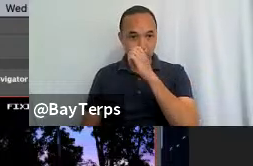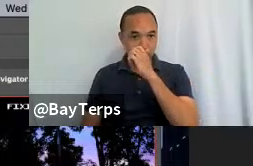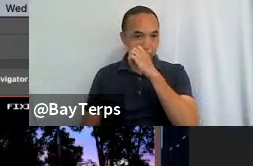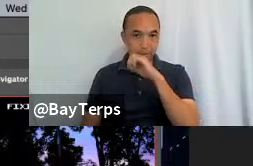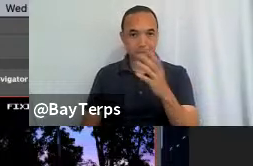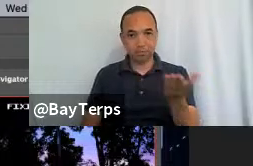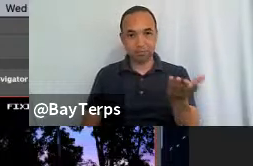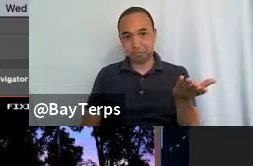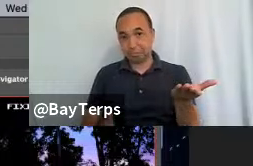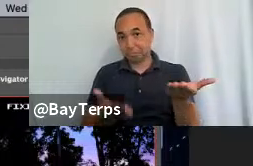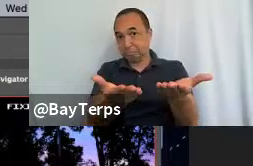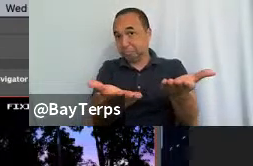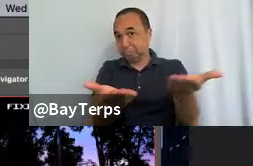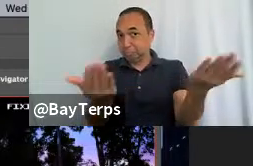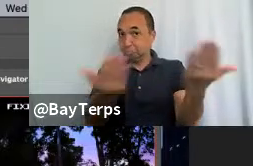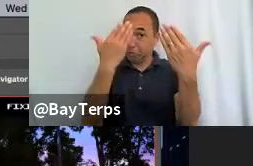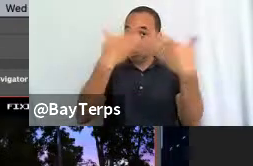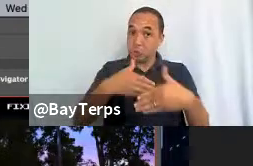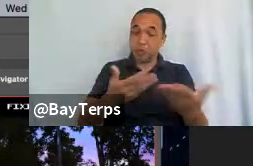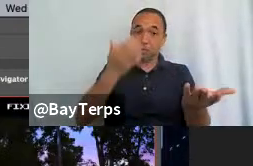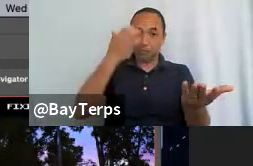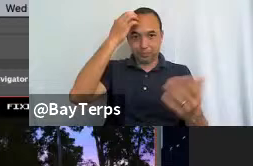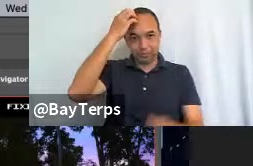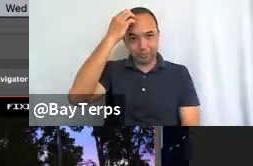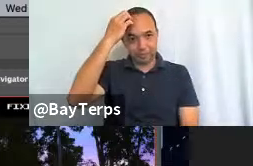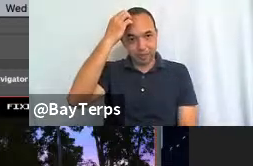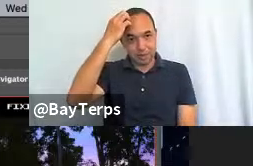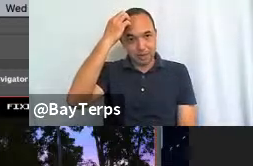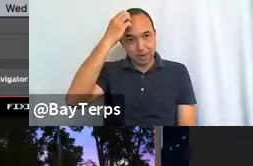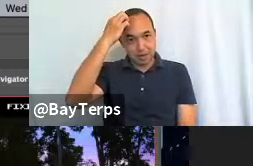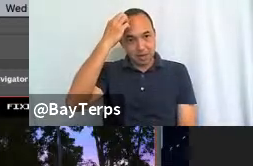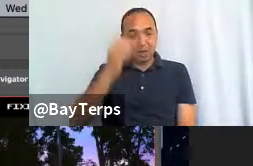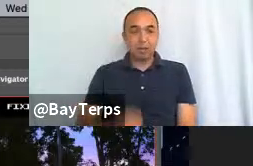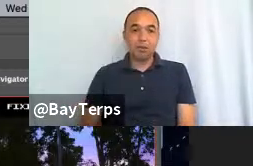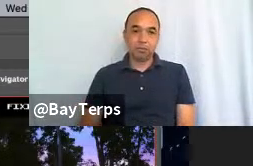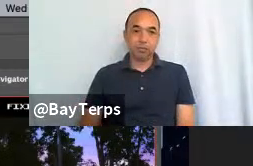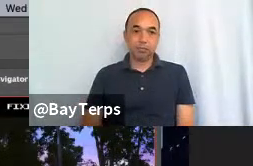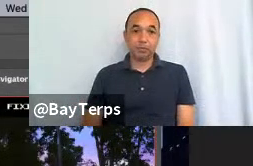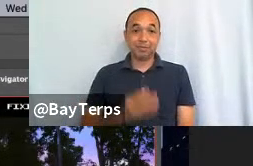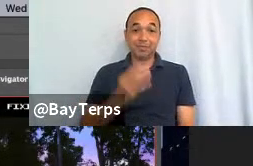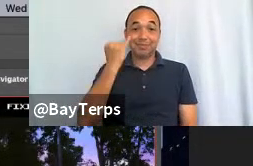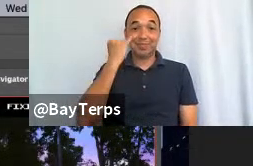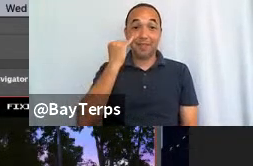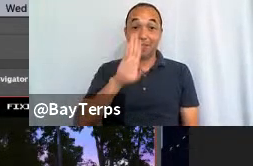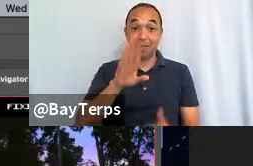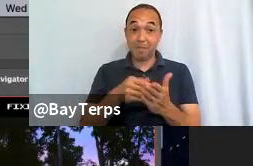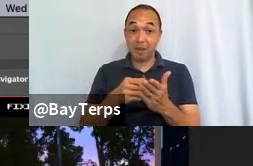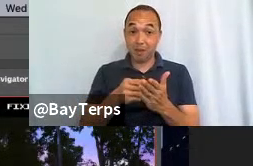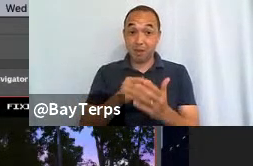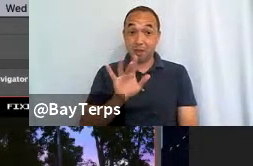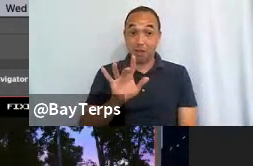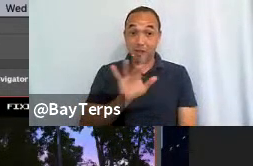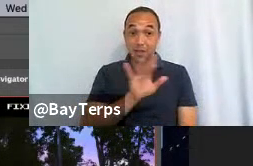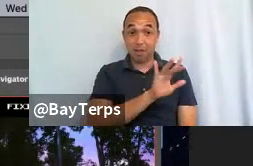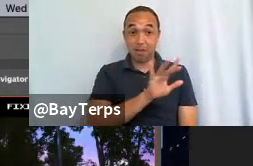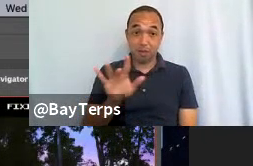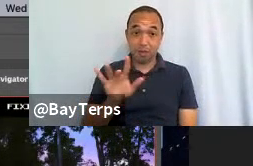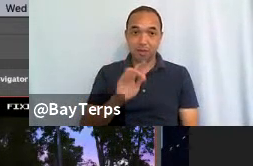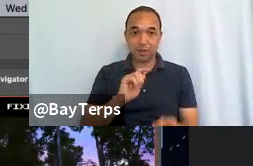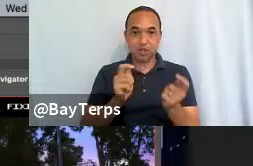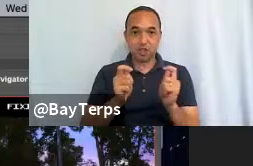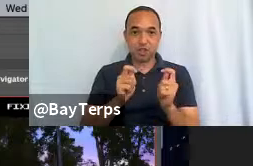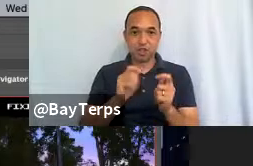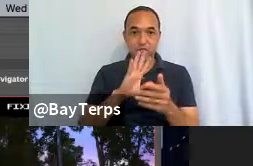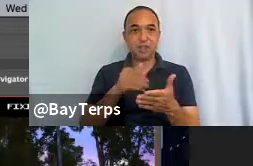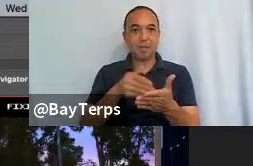that's just adding more darkness to the image. And if you take the middle one, that's changing your midtones. So if you slide